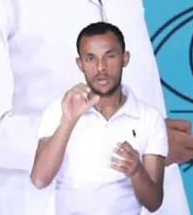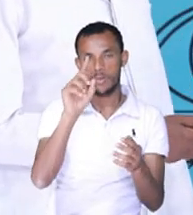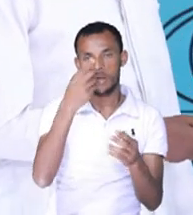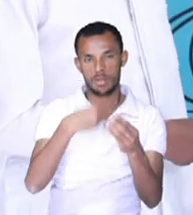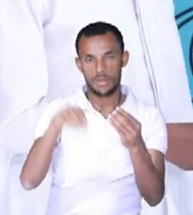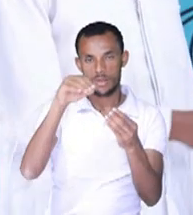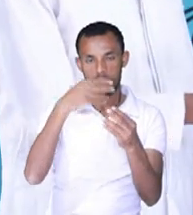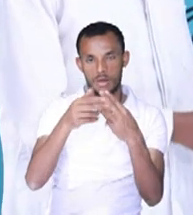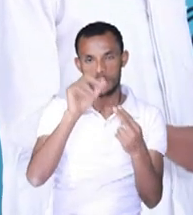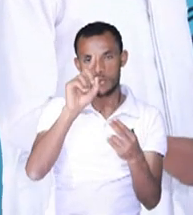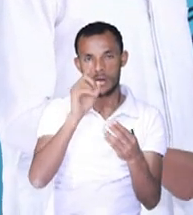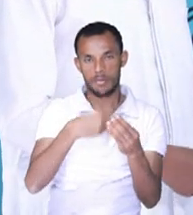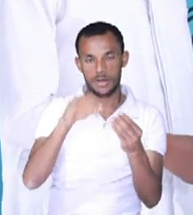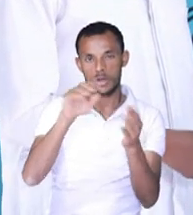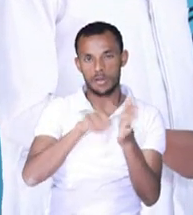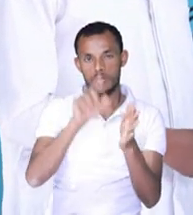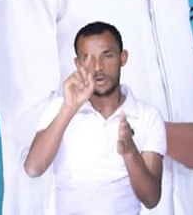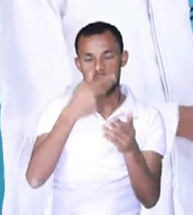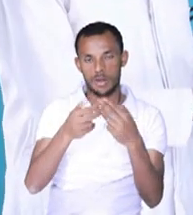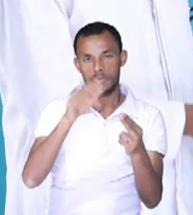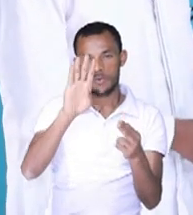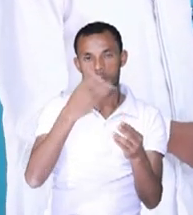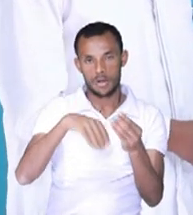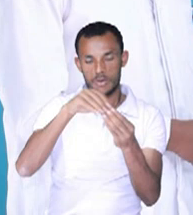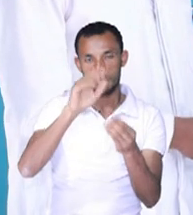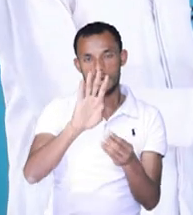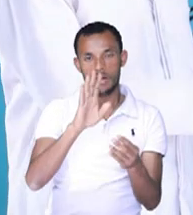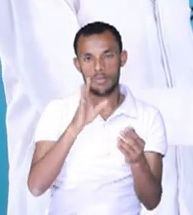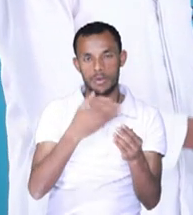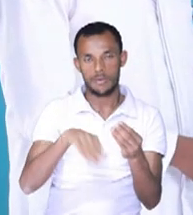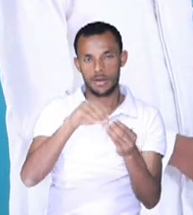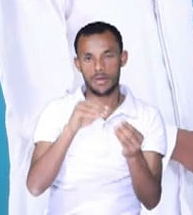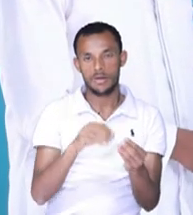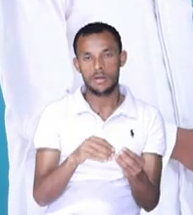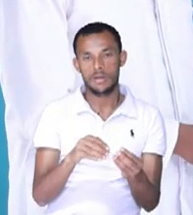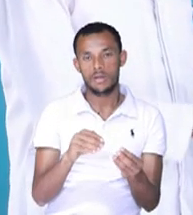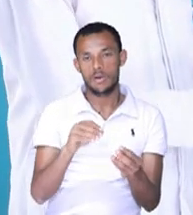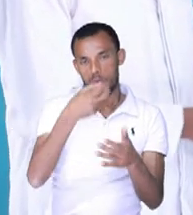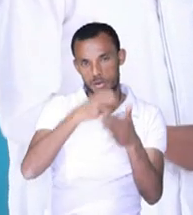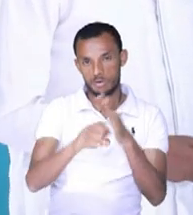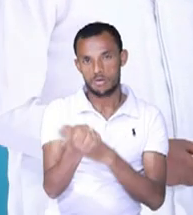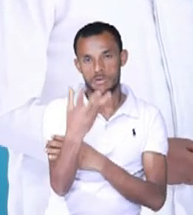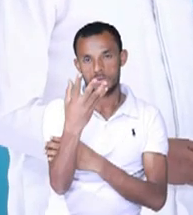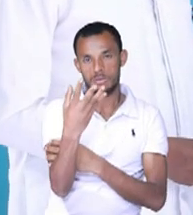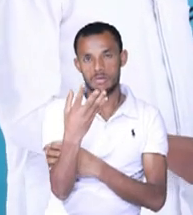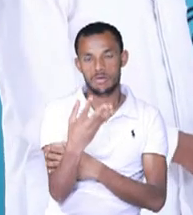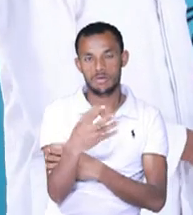plus -1 times 2 plus 0 times 4. When I multiply it, I will have and add up. I will get a result to be equal